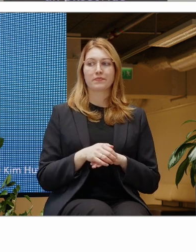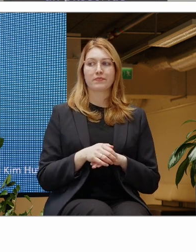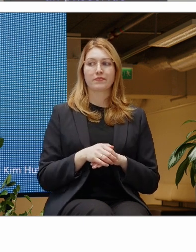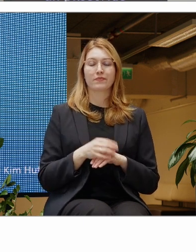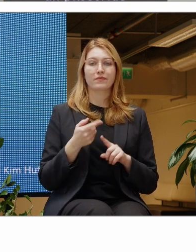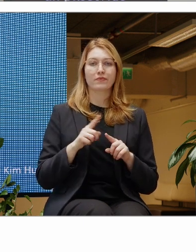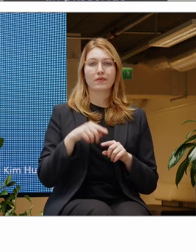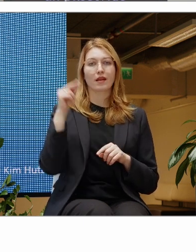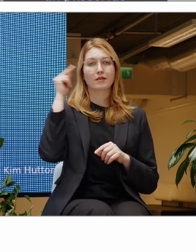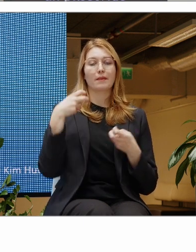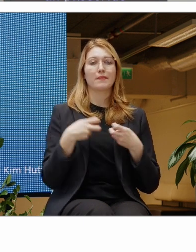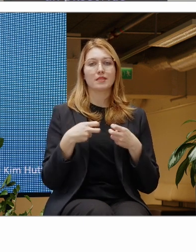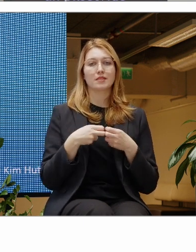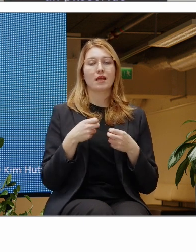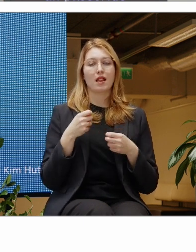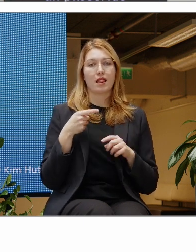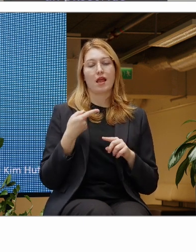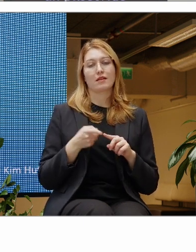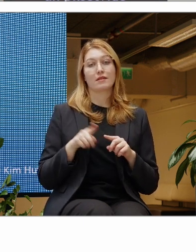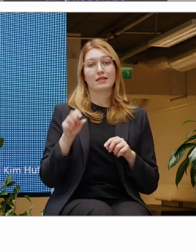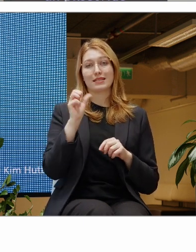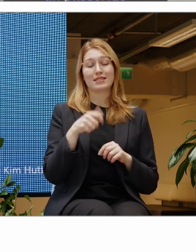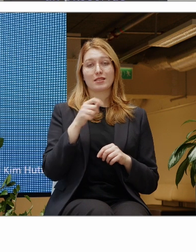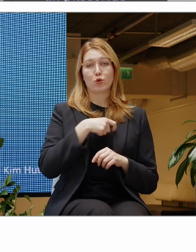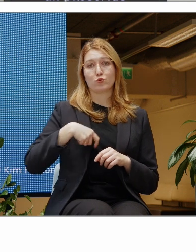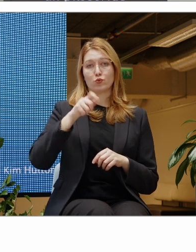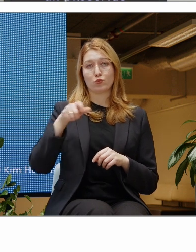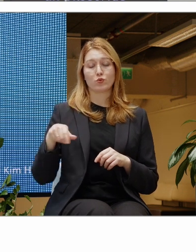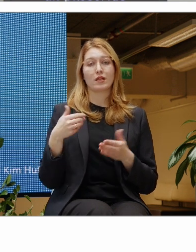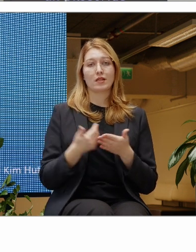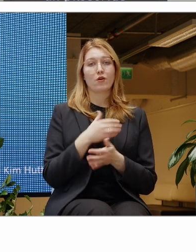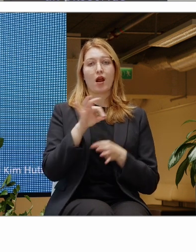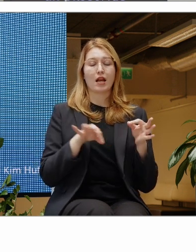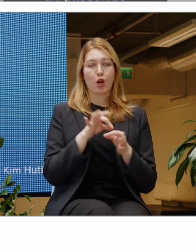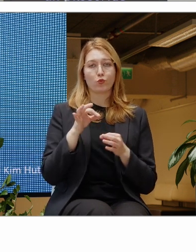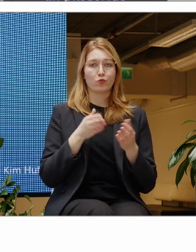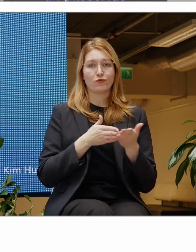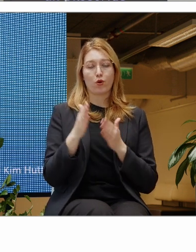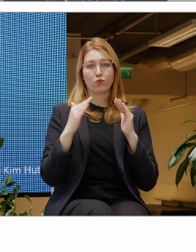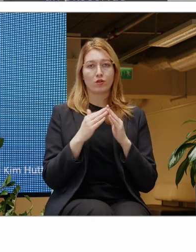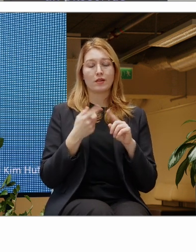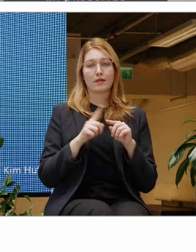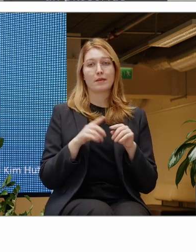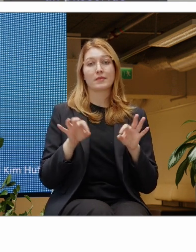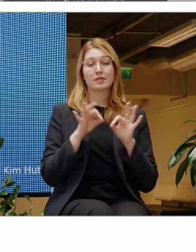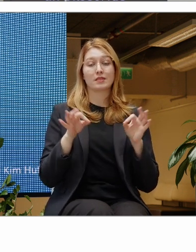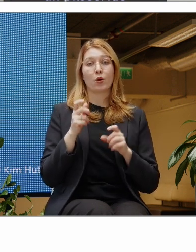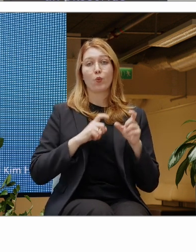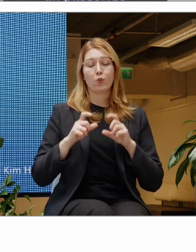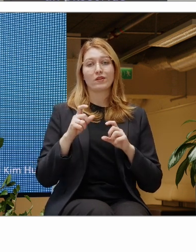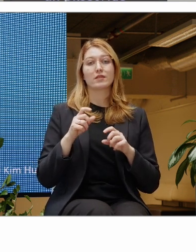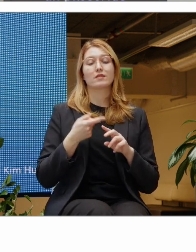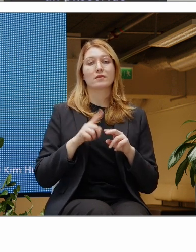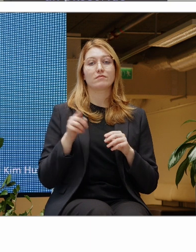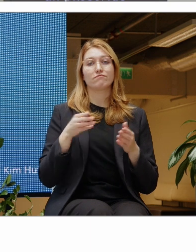at Loughborough. So this is design students in the architecture faculty at Loughborough University, where they go around